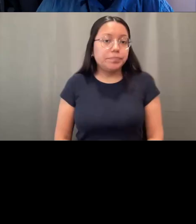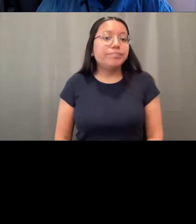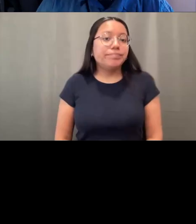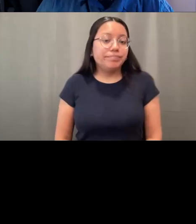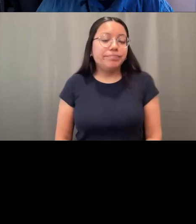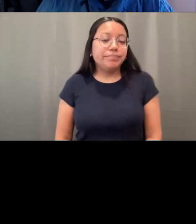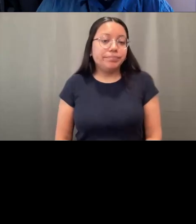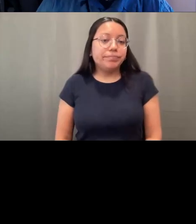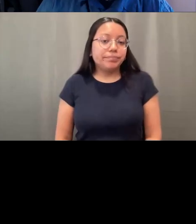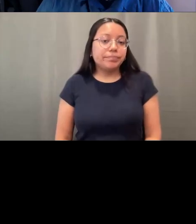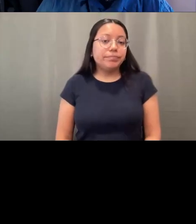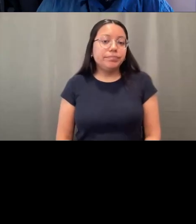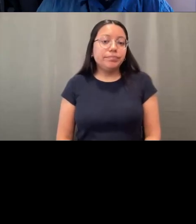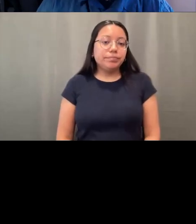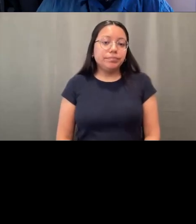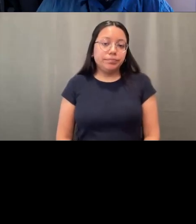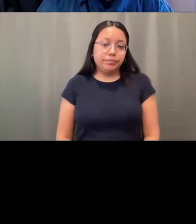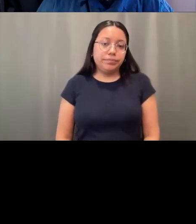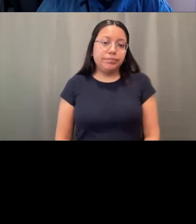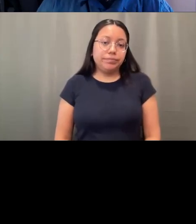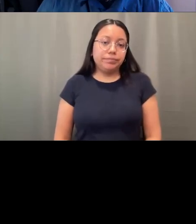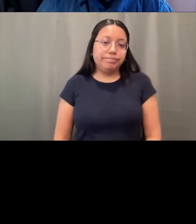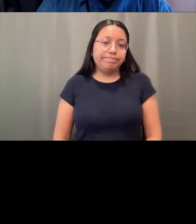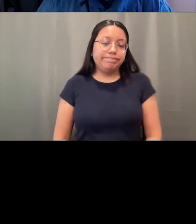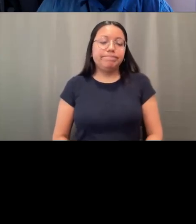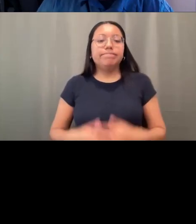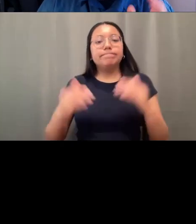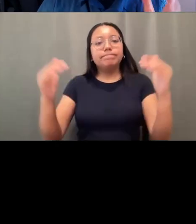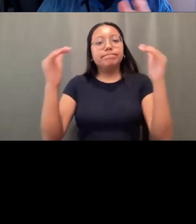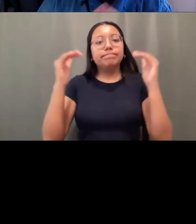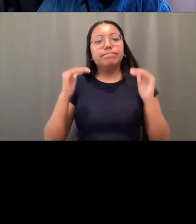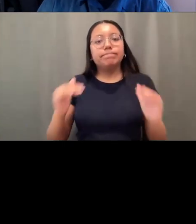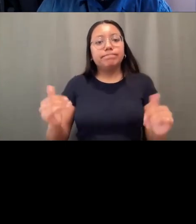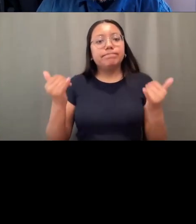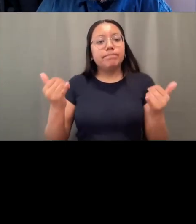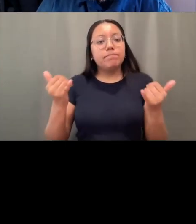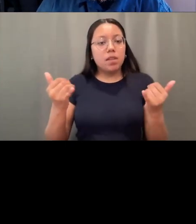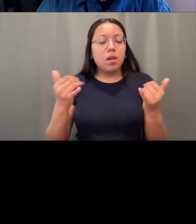So let's break down our time a little bit by